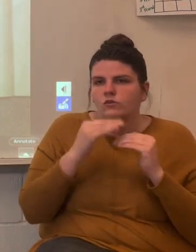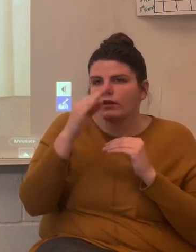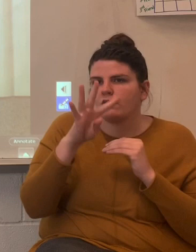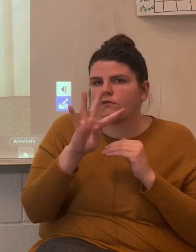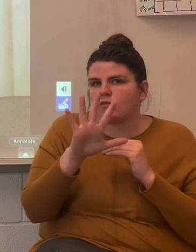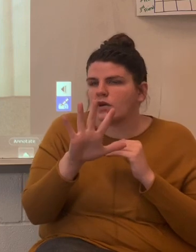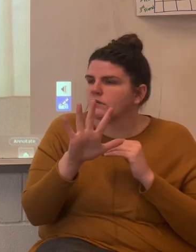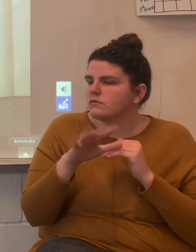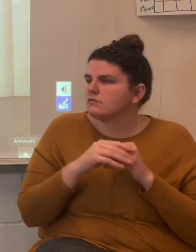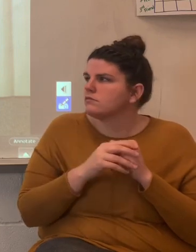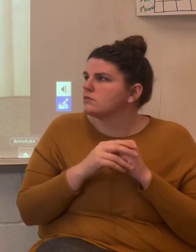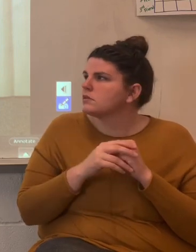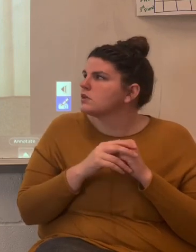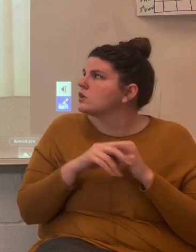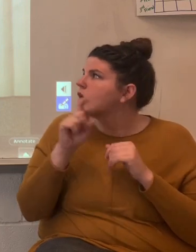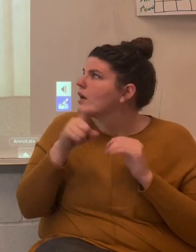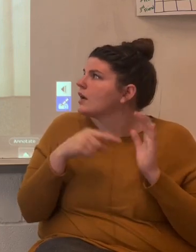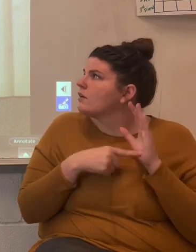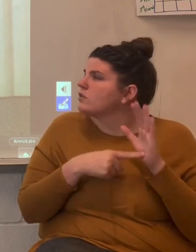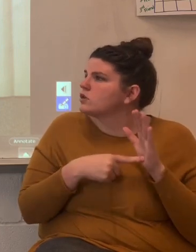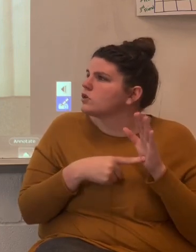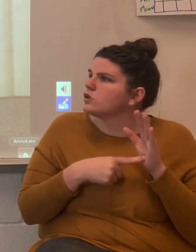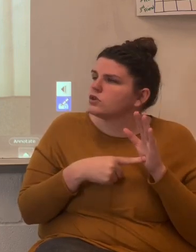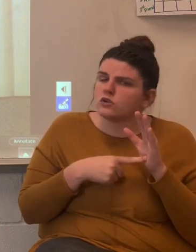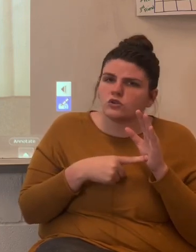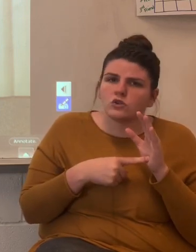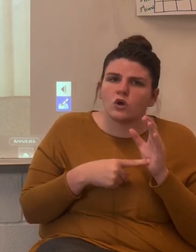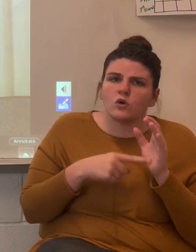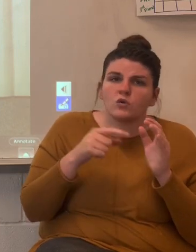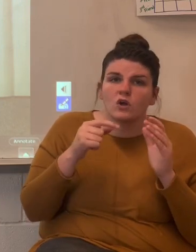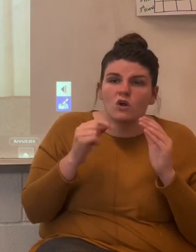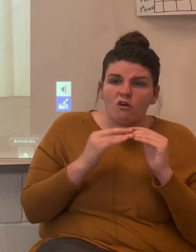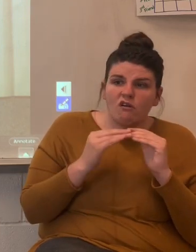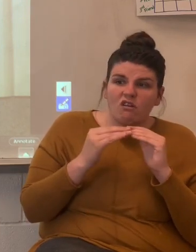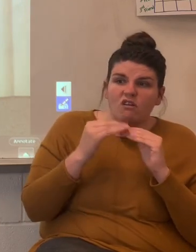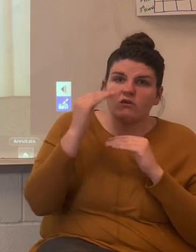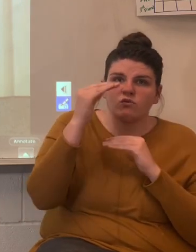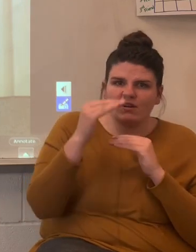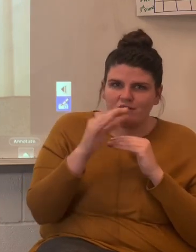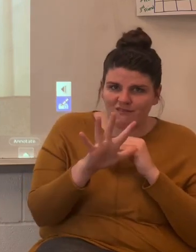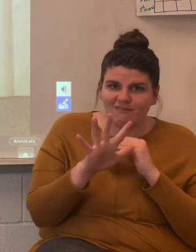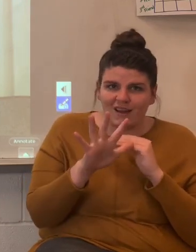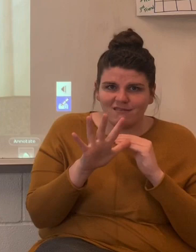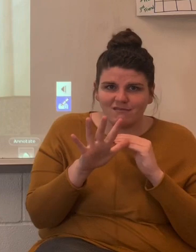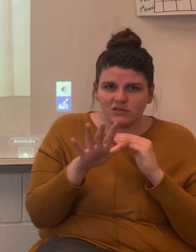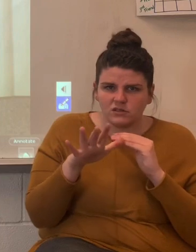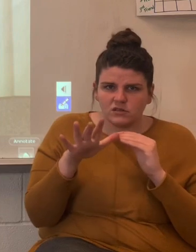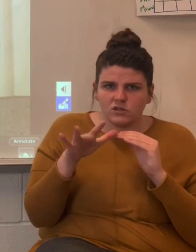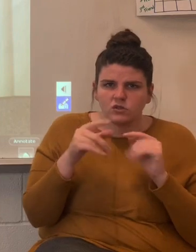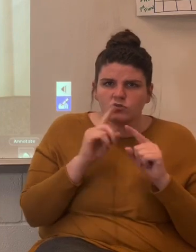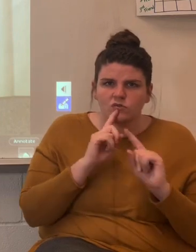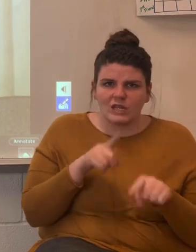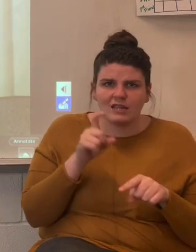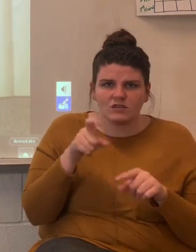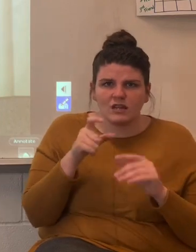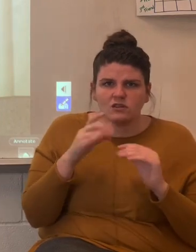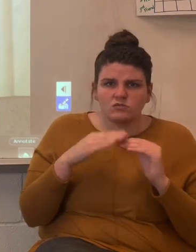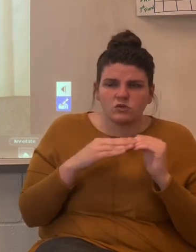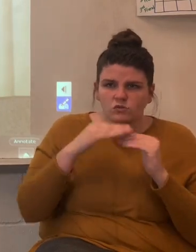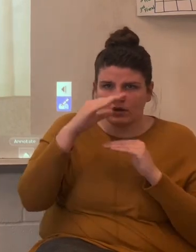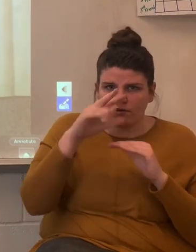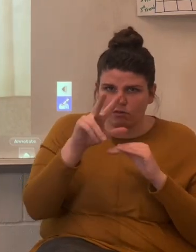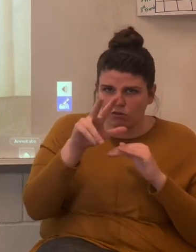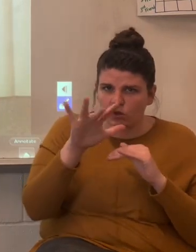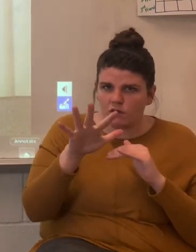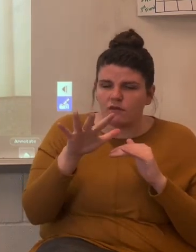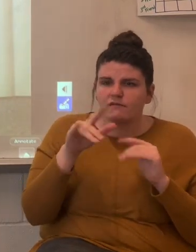because you have to represent the fact that you have over 5. You have a fraction over 5. So your answer has to be greater than 35. It cannot be less than